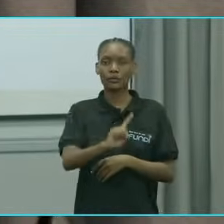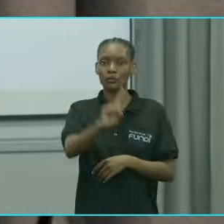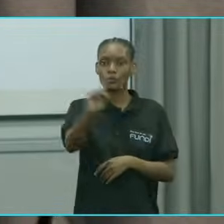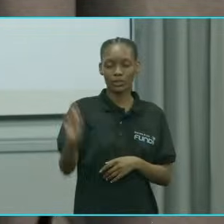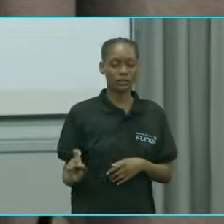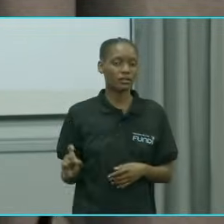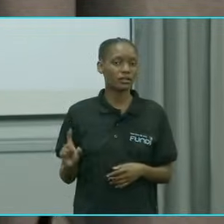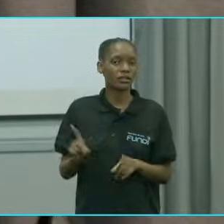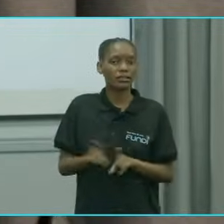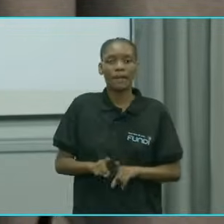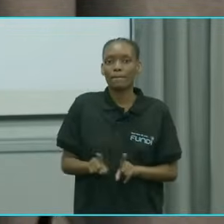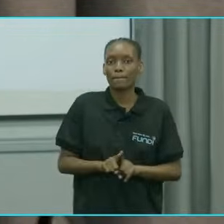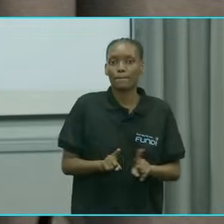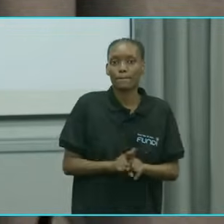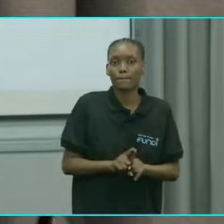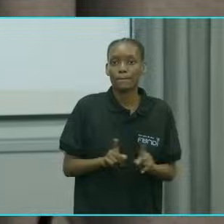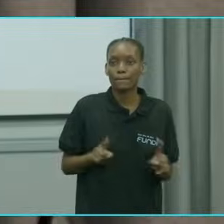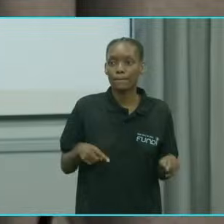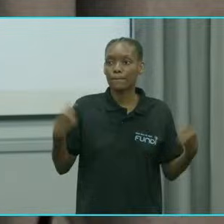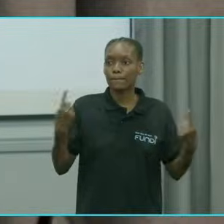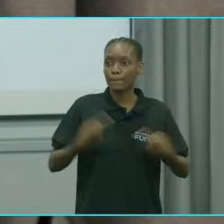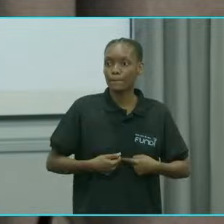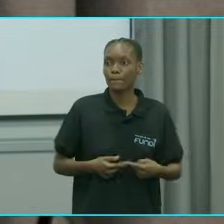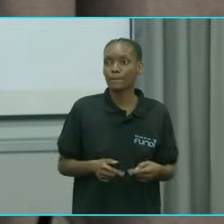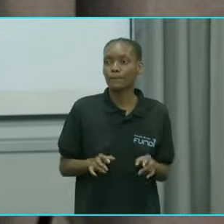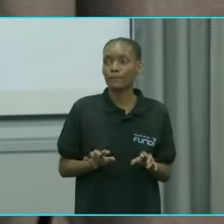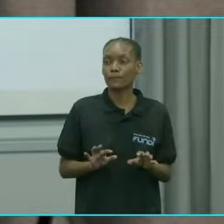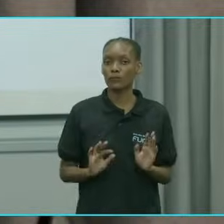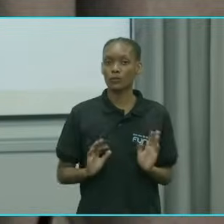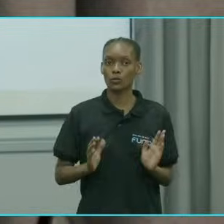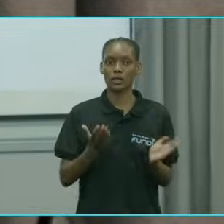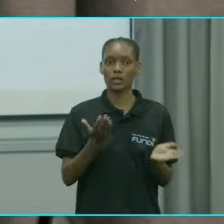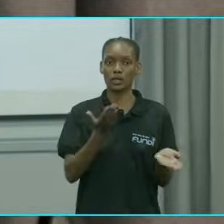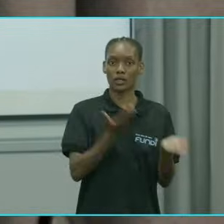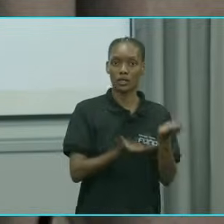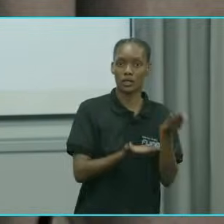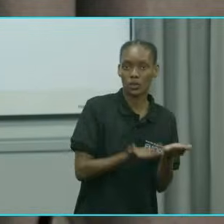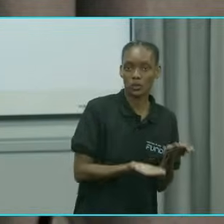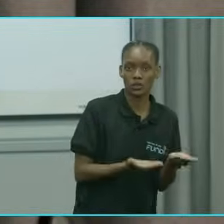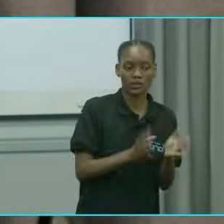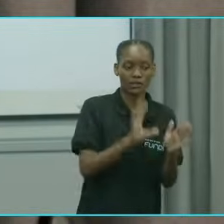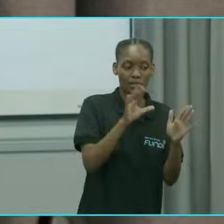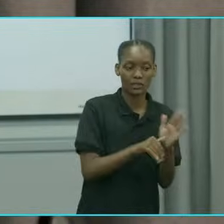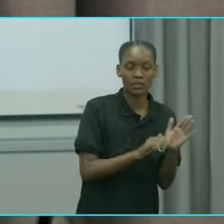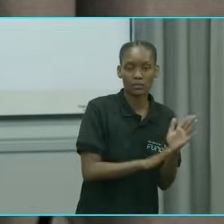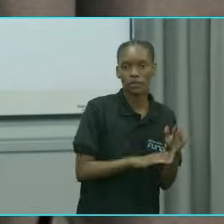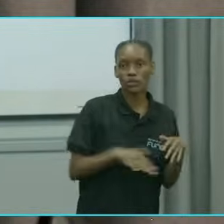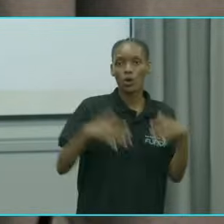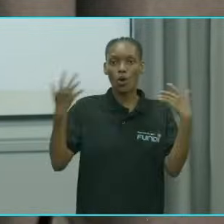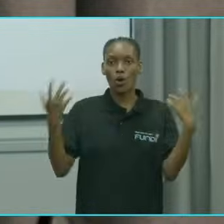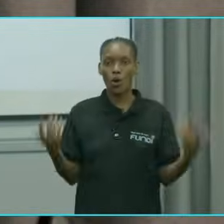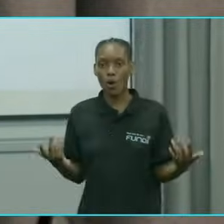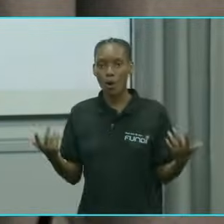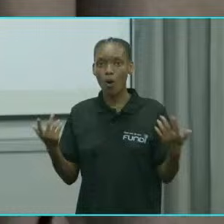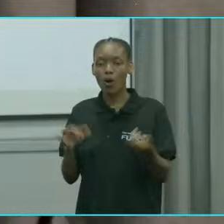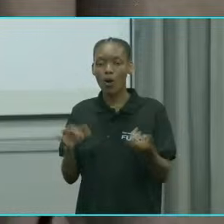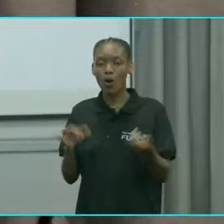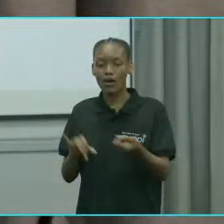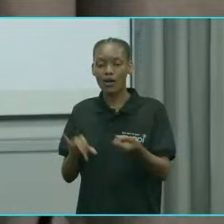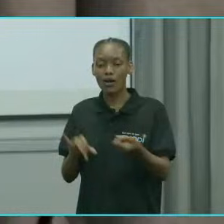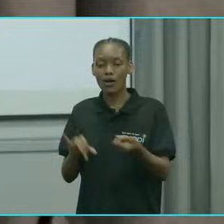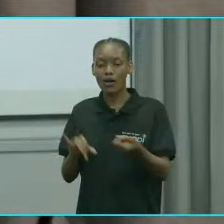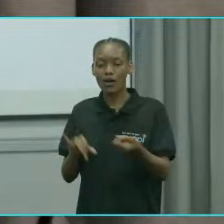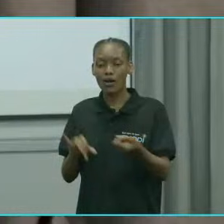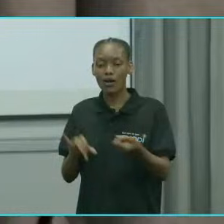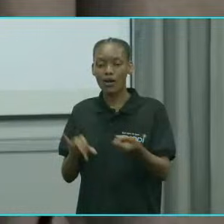is, should we weight according to the disability, or should we weight according to the level of support that is needed?